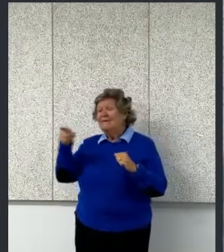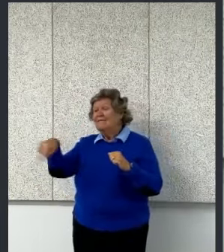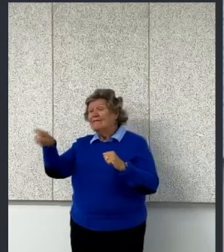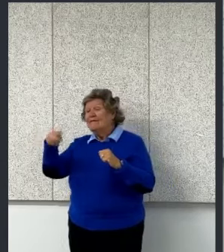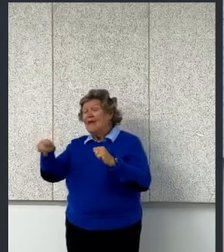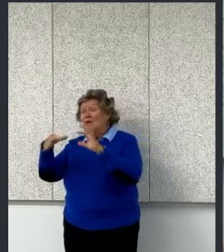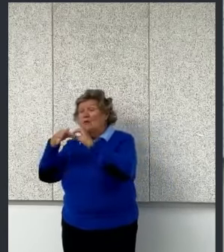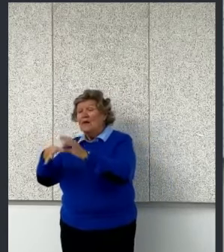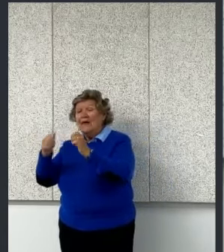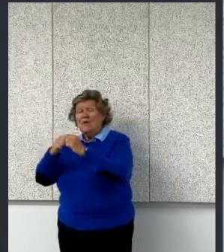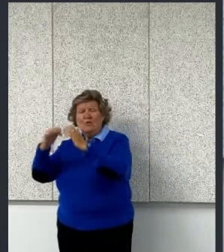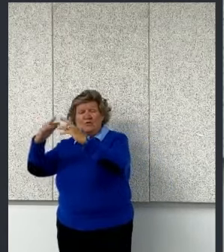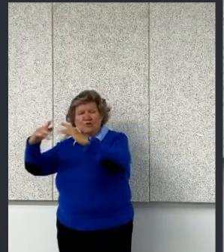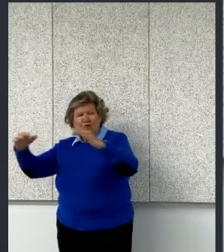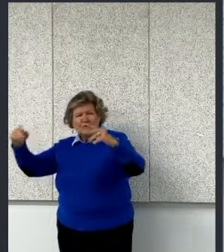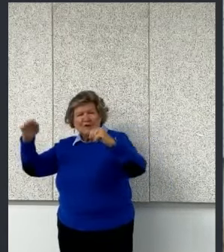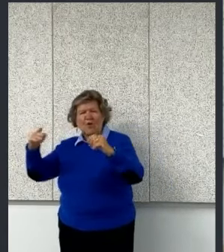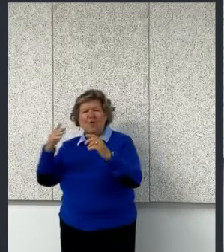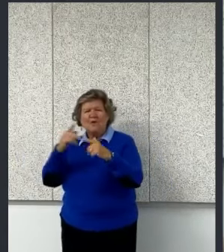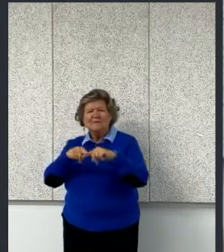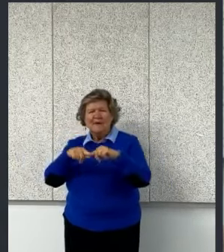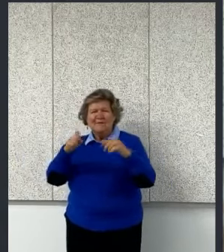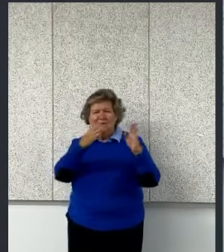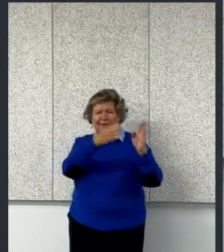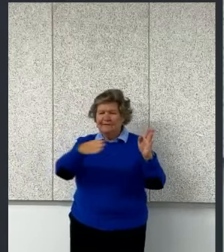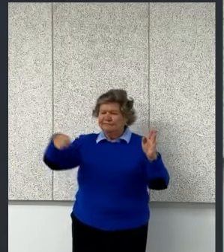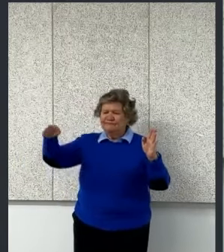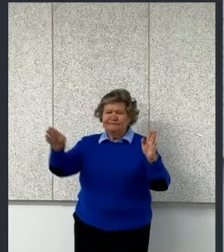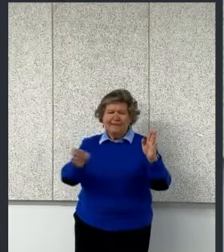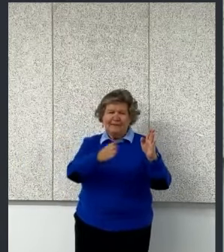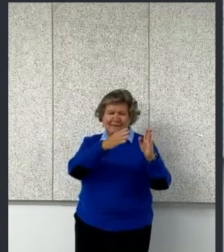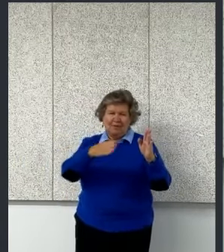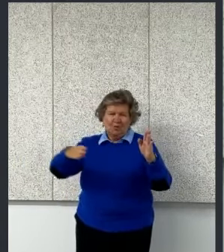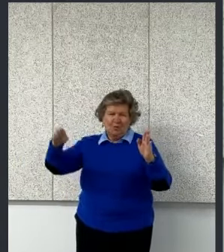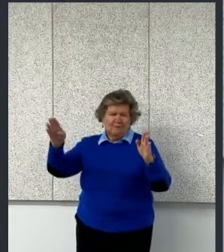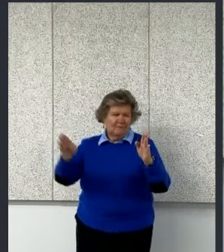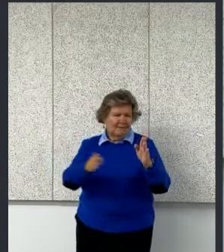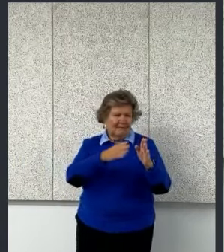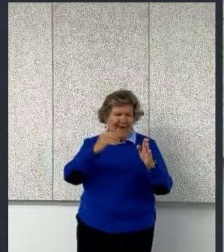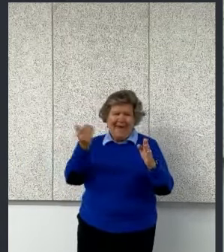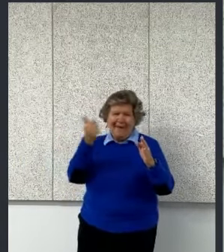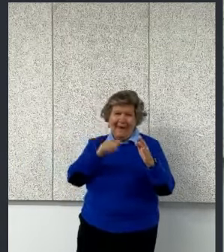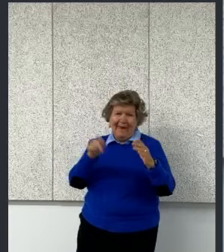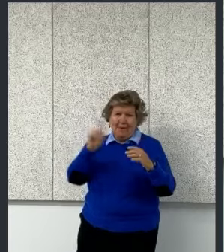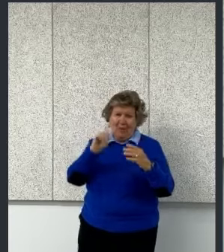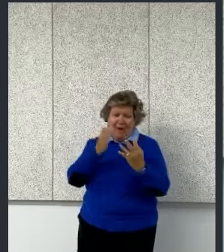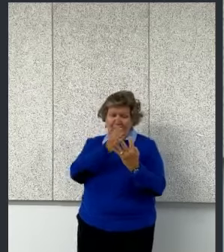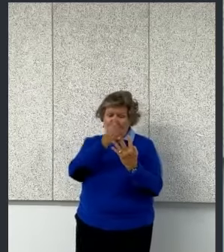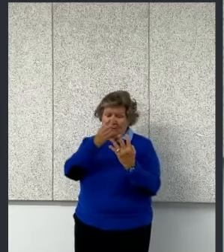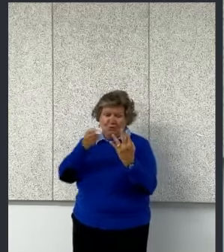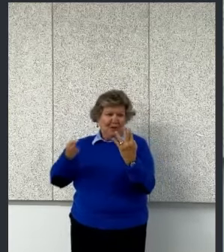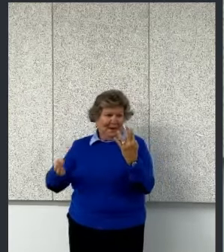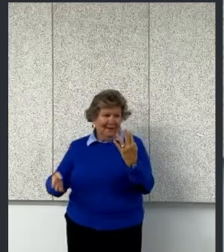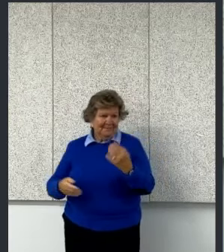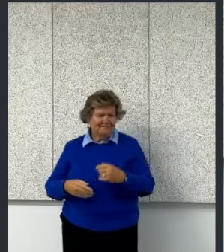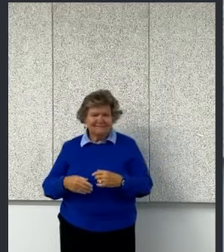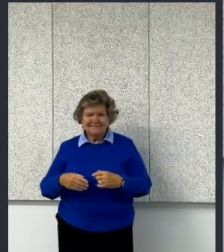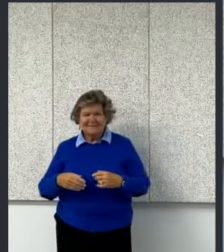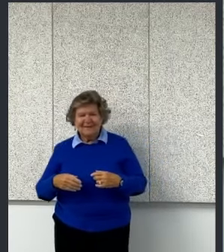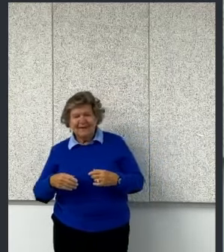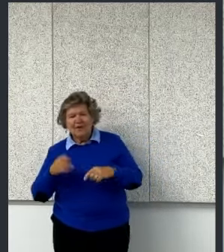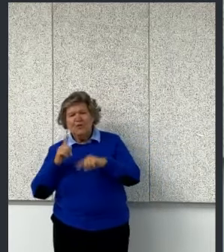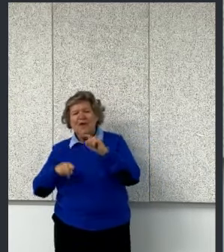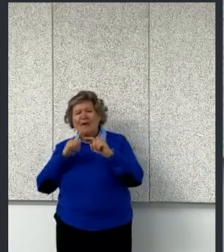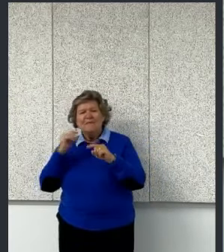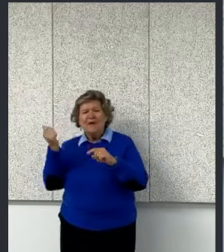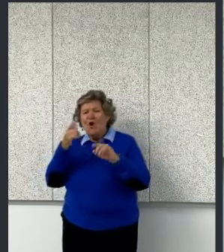moved along the continuum into mm-hmm. a liberatory space. And any space in between. So I think it can cut both ways too,